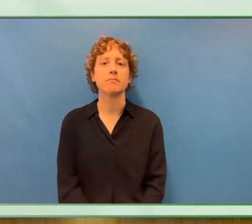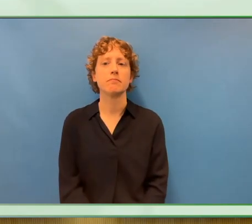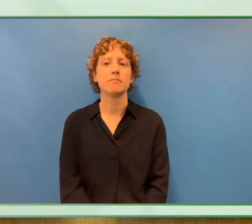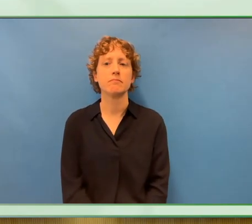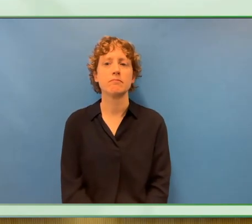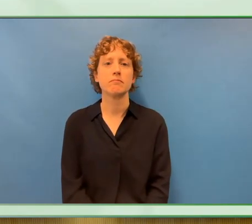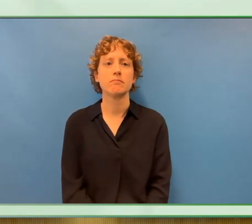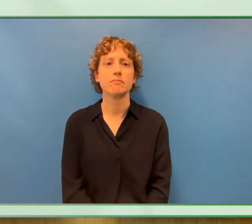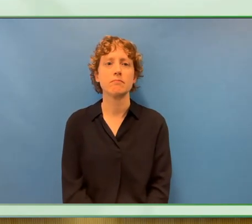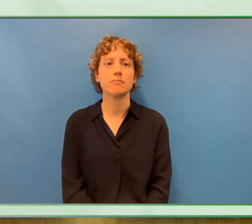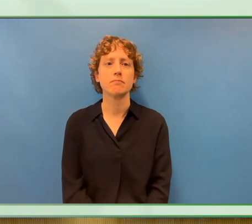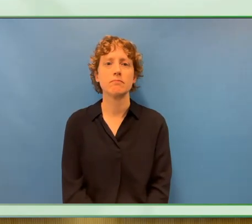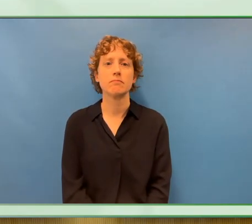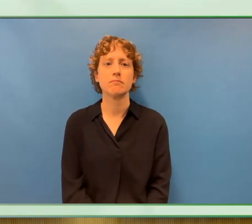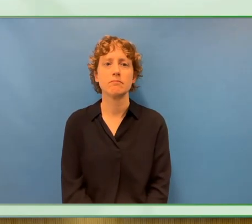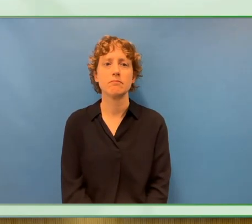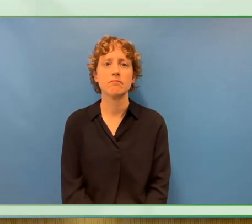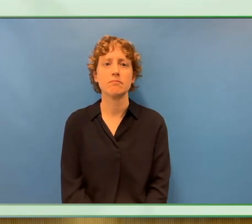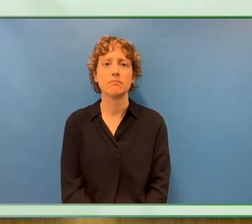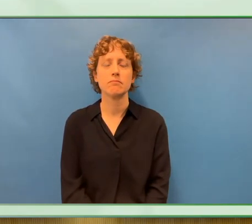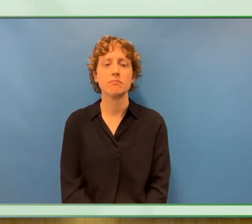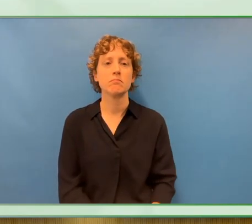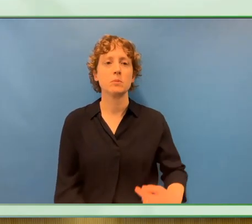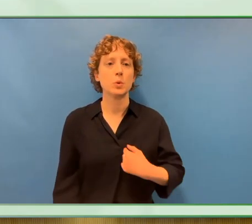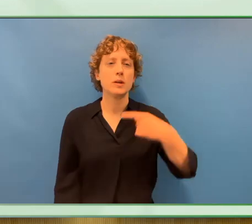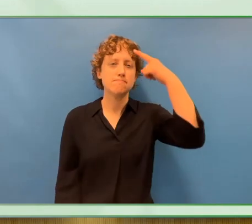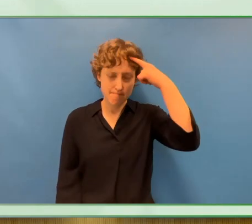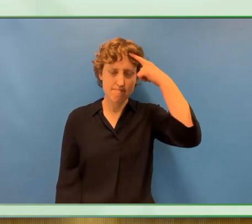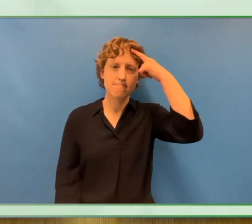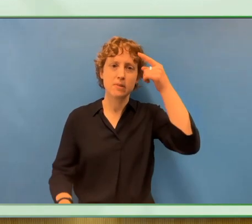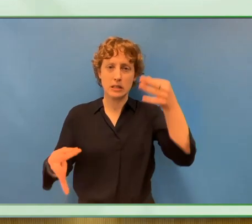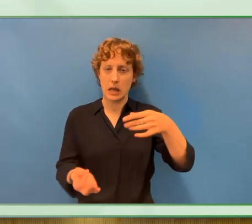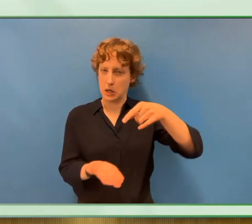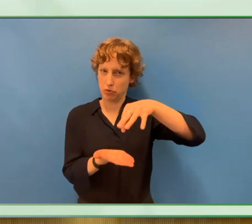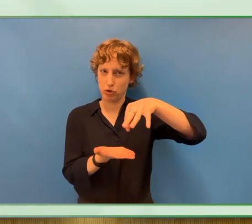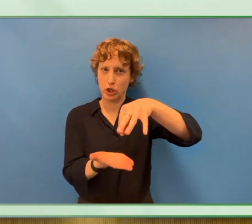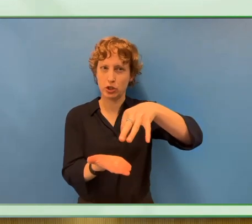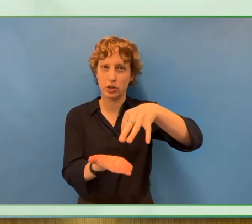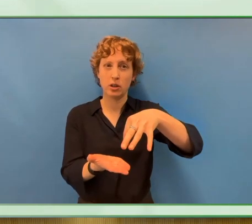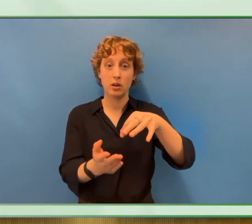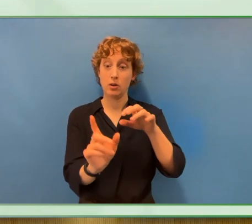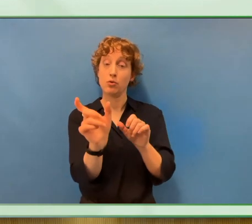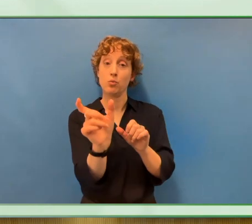point, not to use the word human rights, because in that particular jurisdiction, that creates a massive